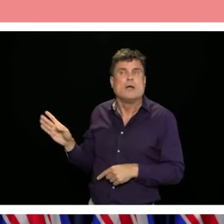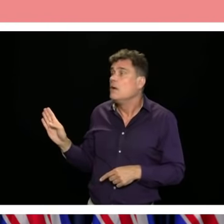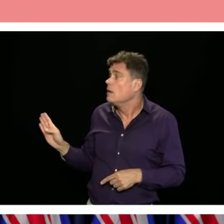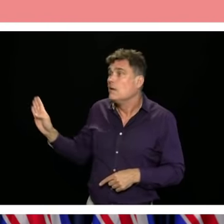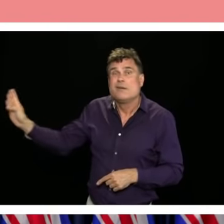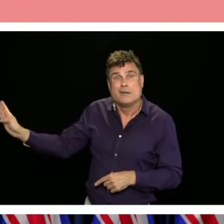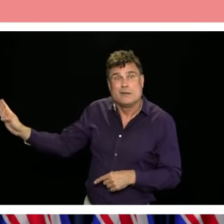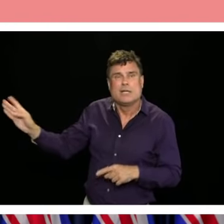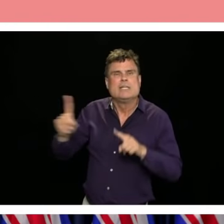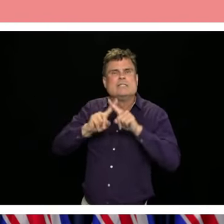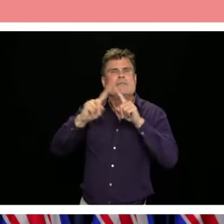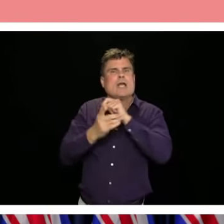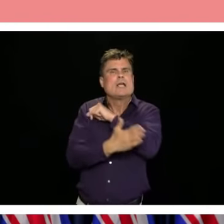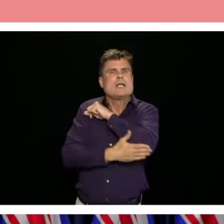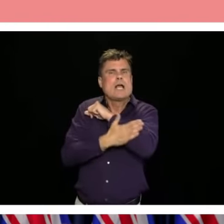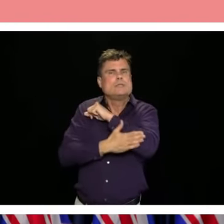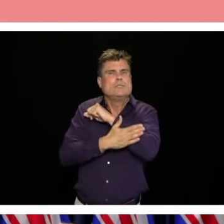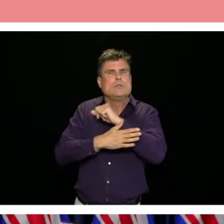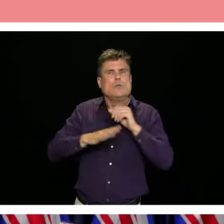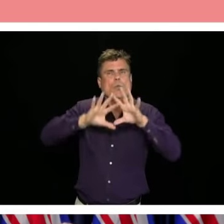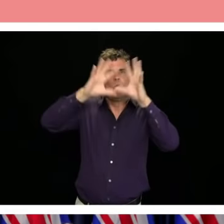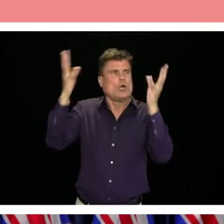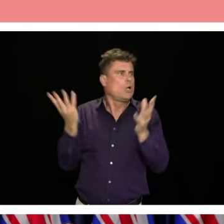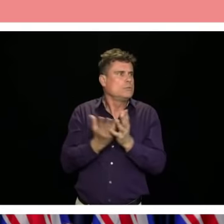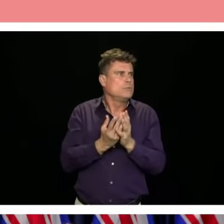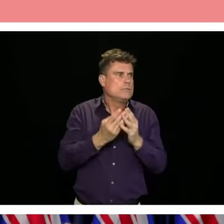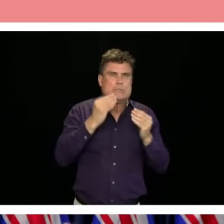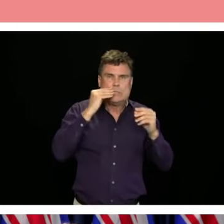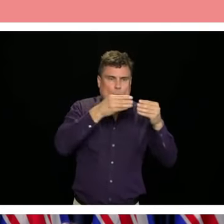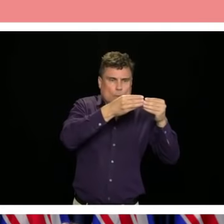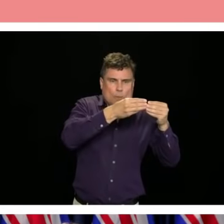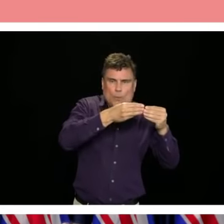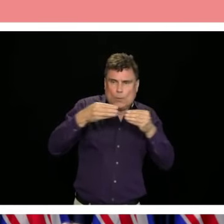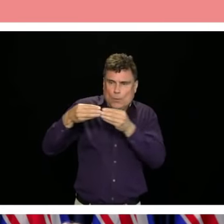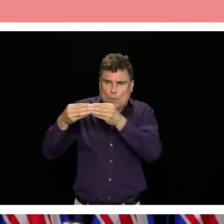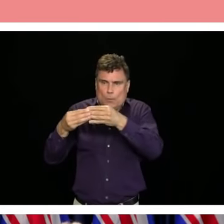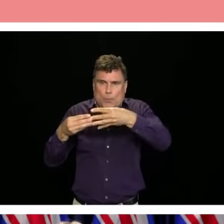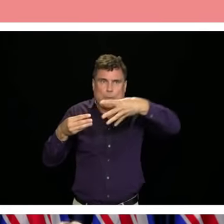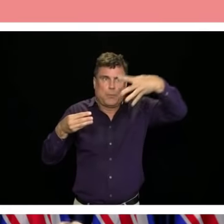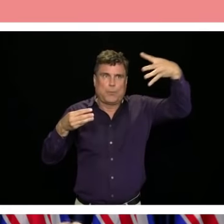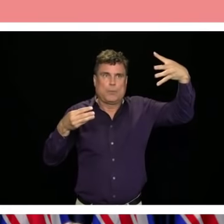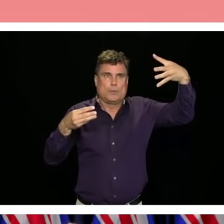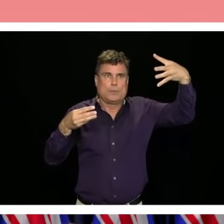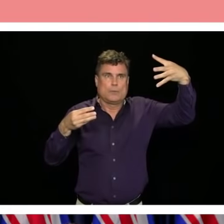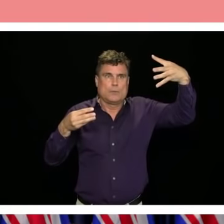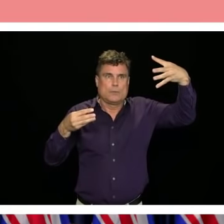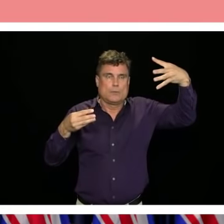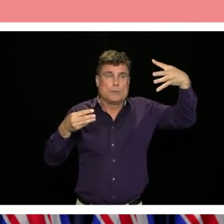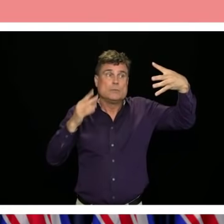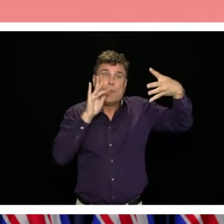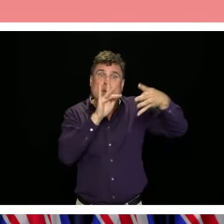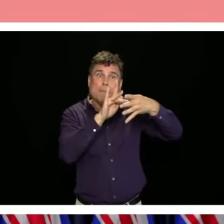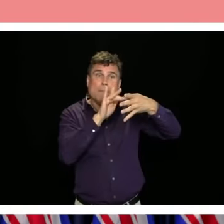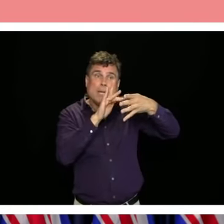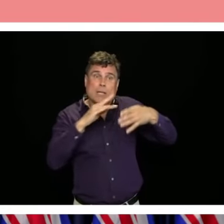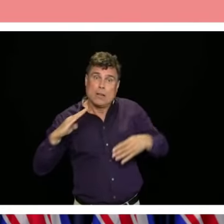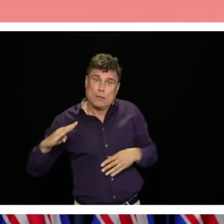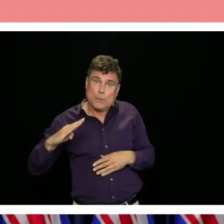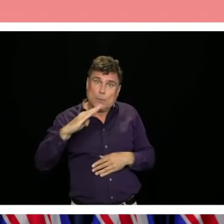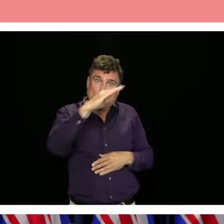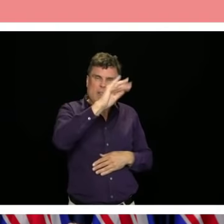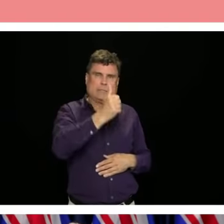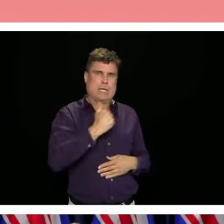other provinces in Canada, particularly Ontario and Quebec. And the second part of that is looking